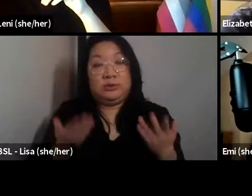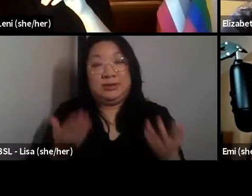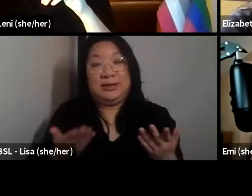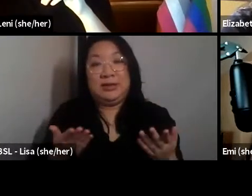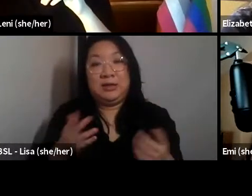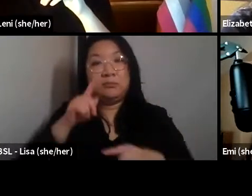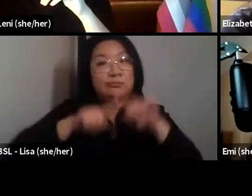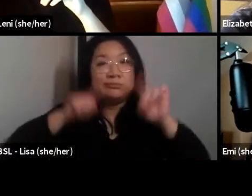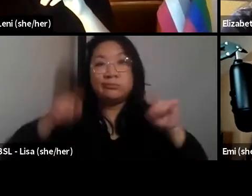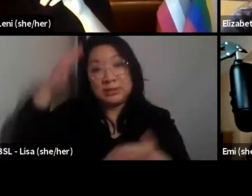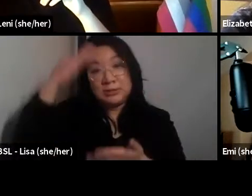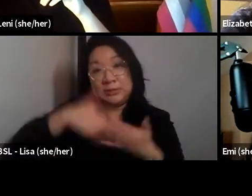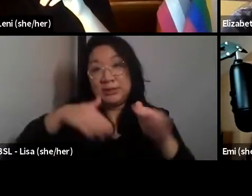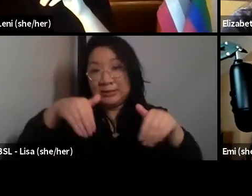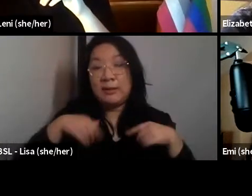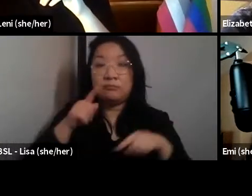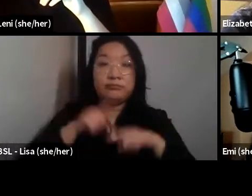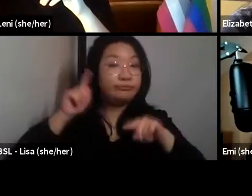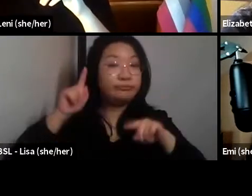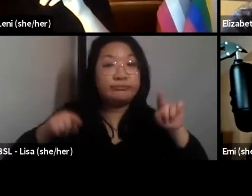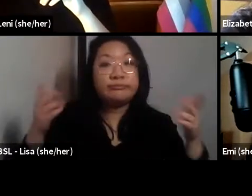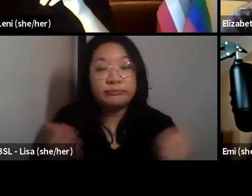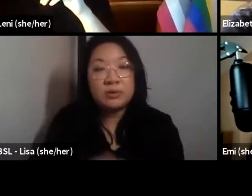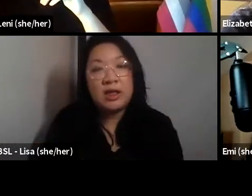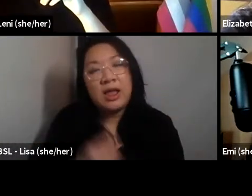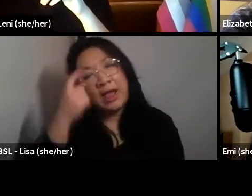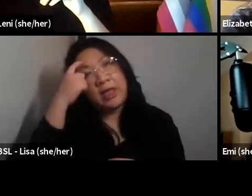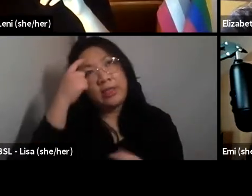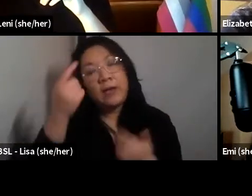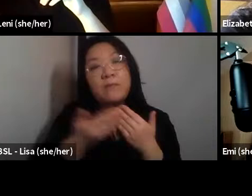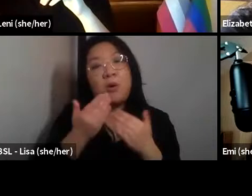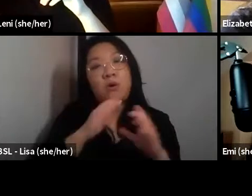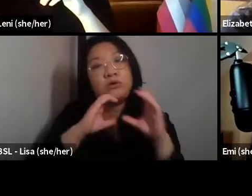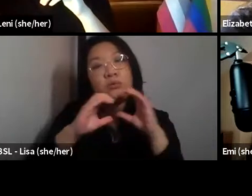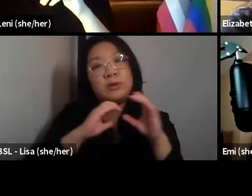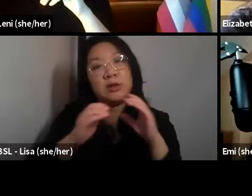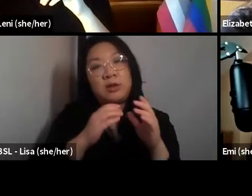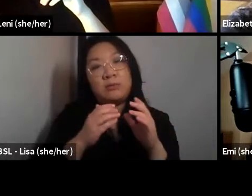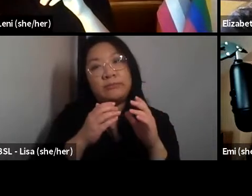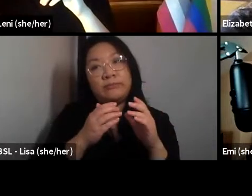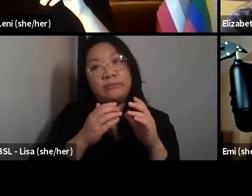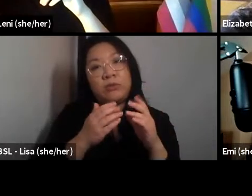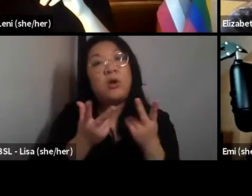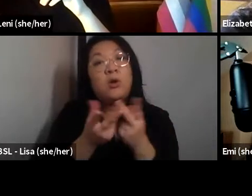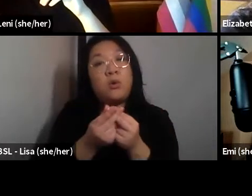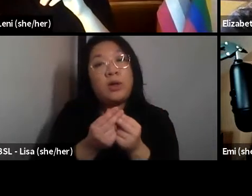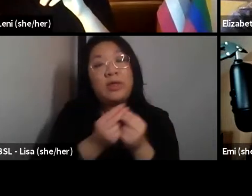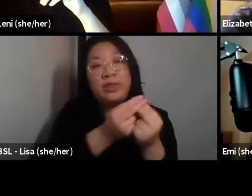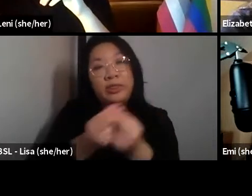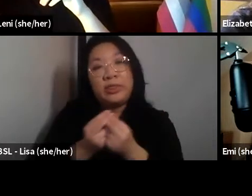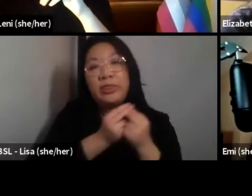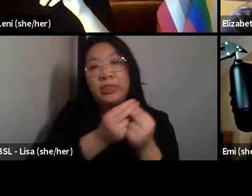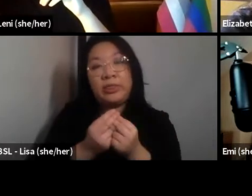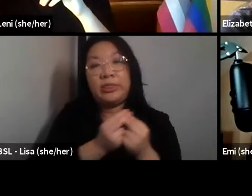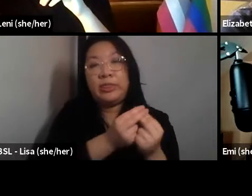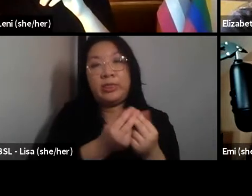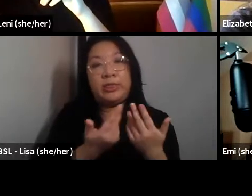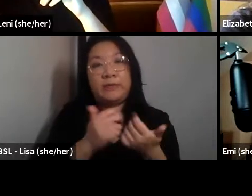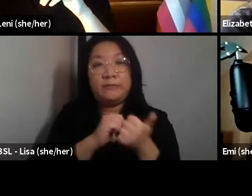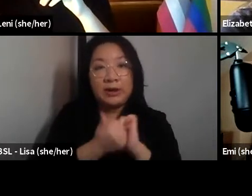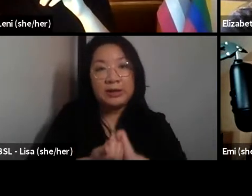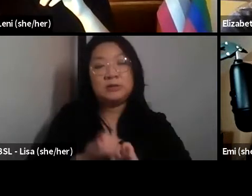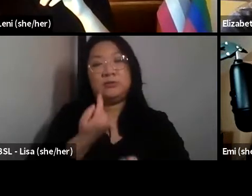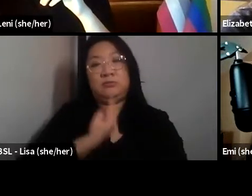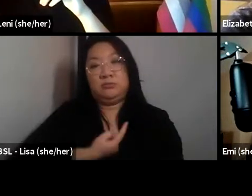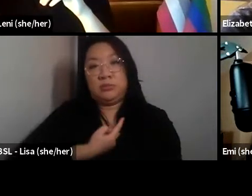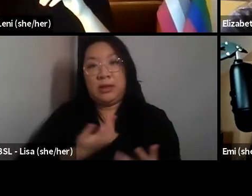and we need, I think, more communication within ourselves. Like you said, you know, we all need to start being like, okay,